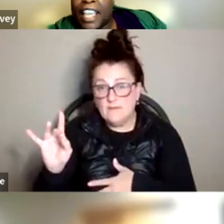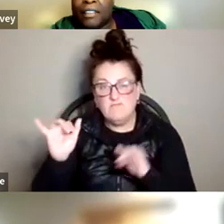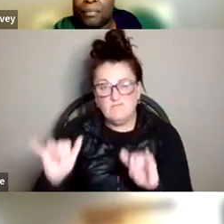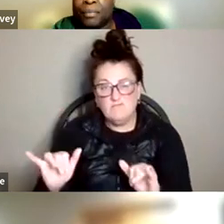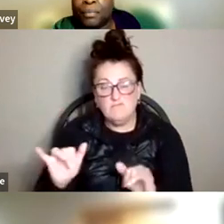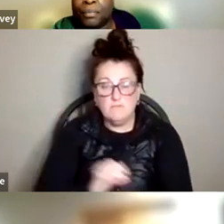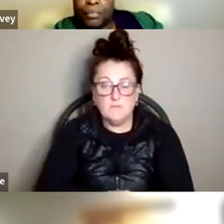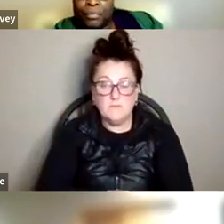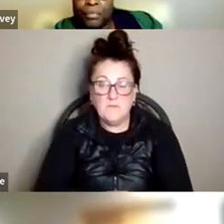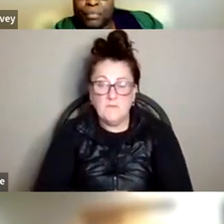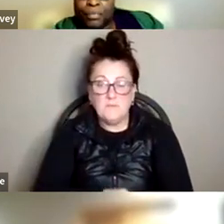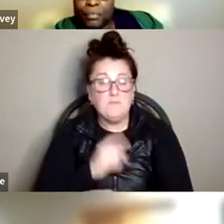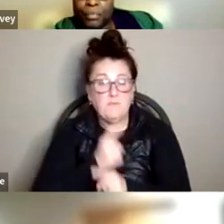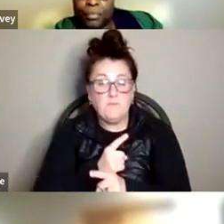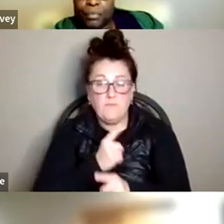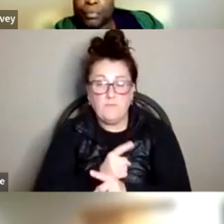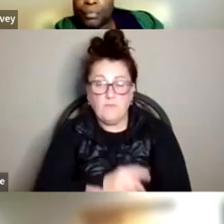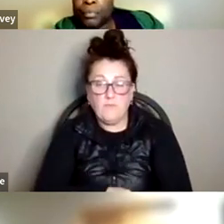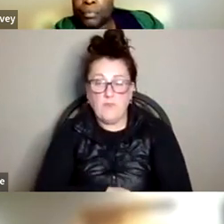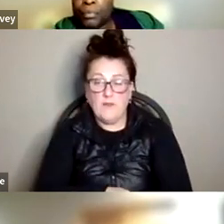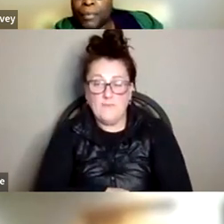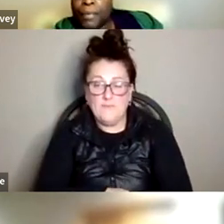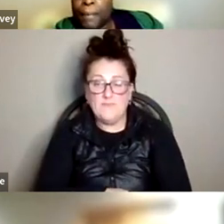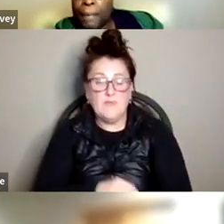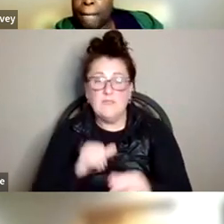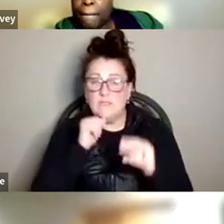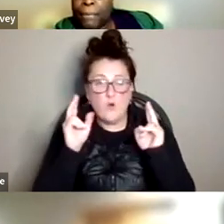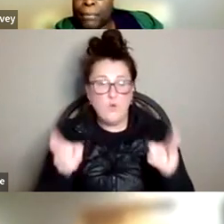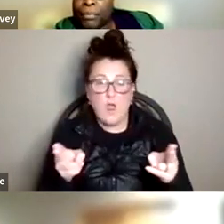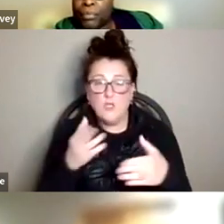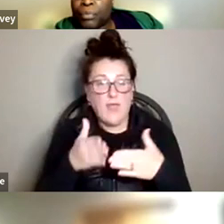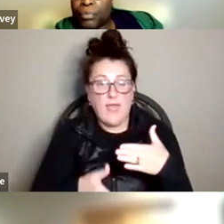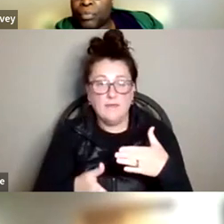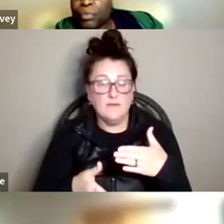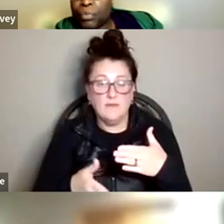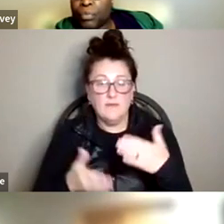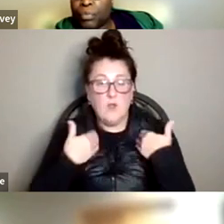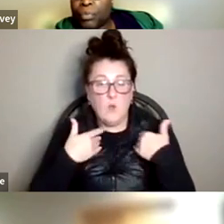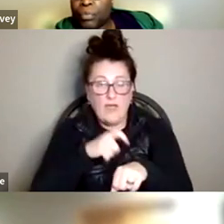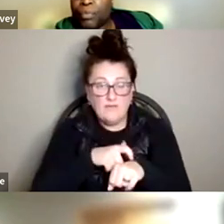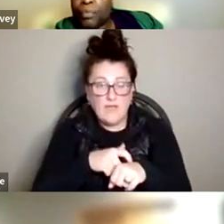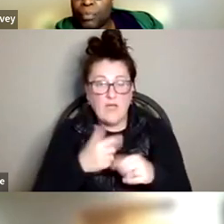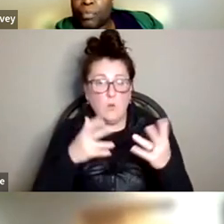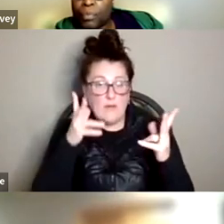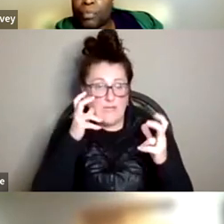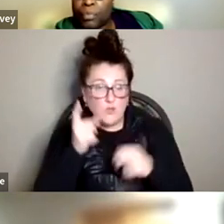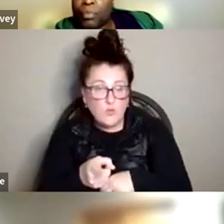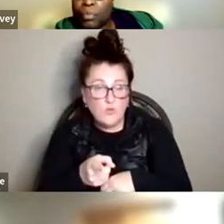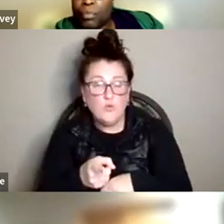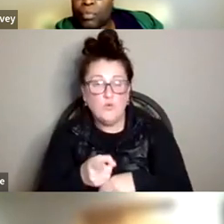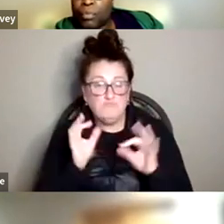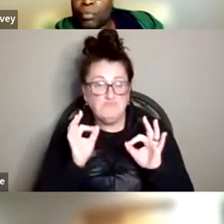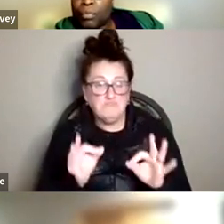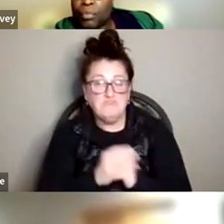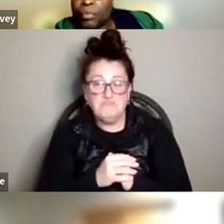offer 6 to 8. Right. So, yeah, I agree that there's no rush to end this. We've made the time for it. We want to hear you. We'll hear you in